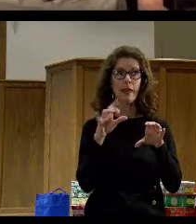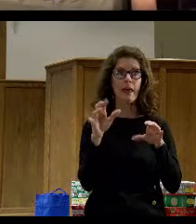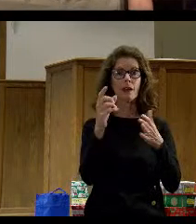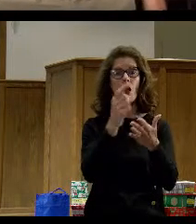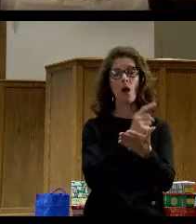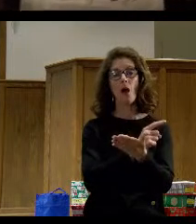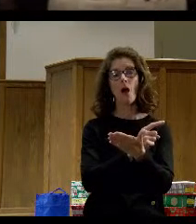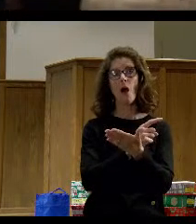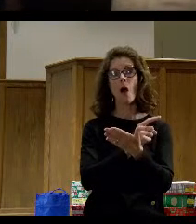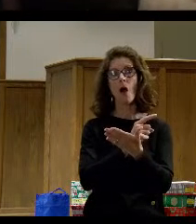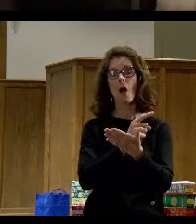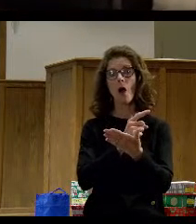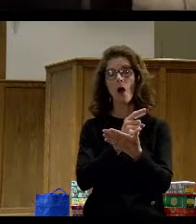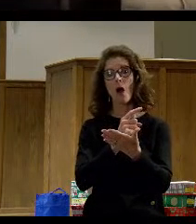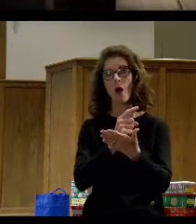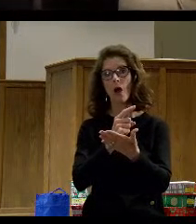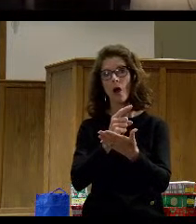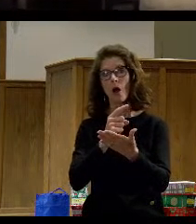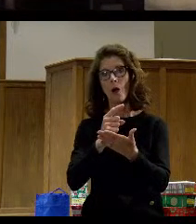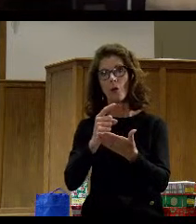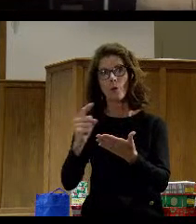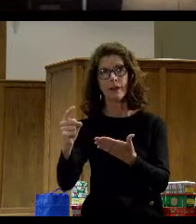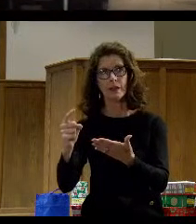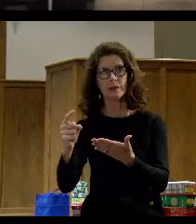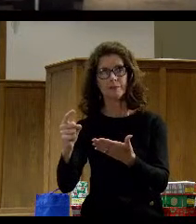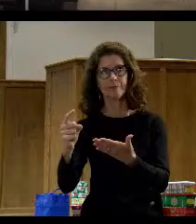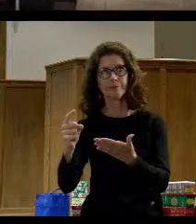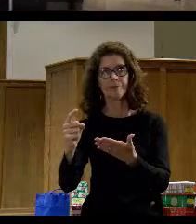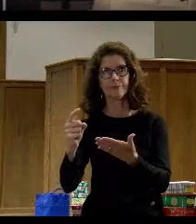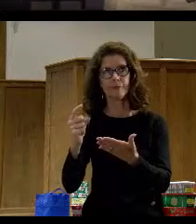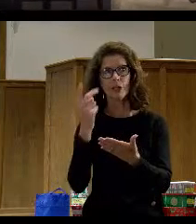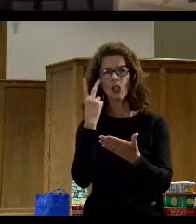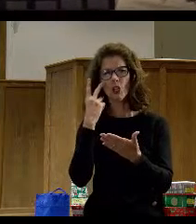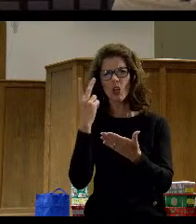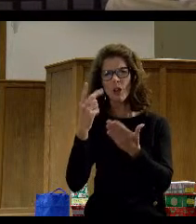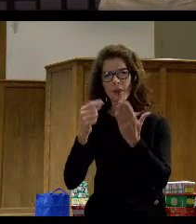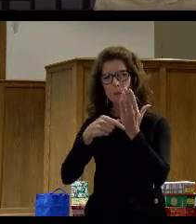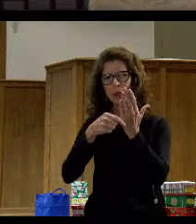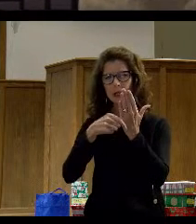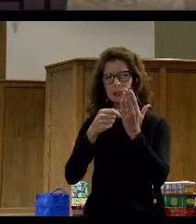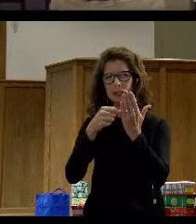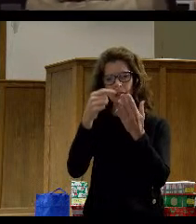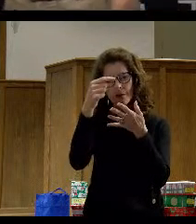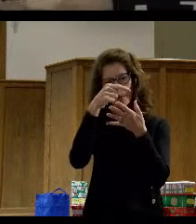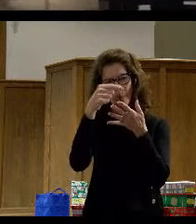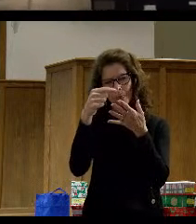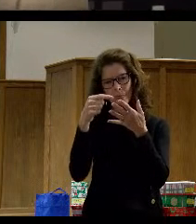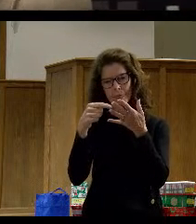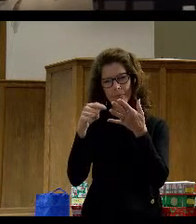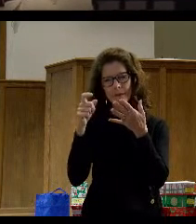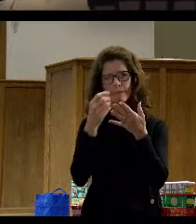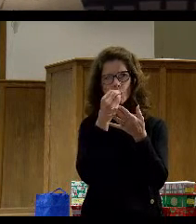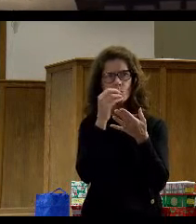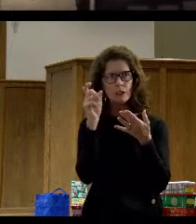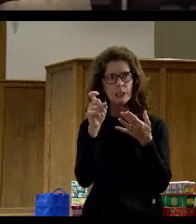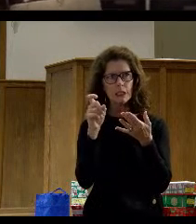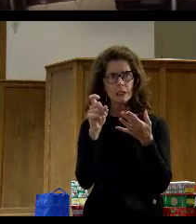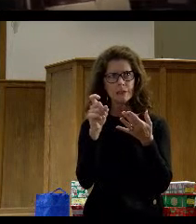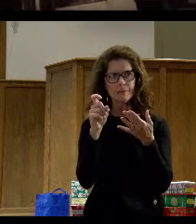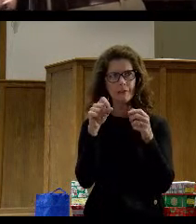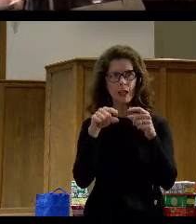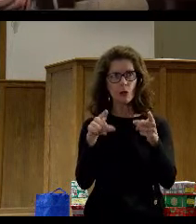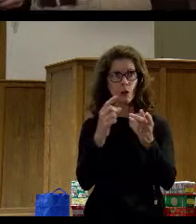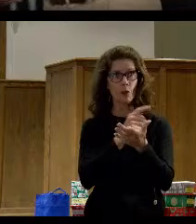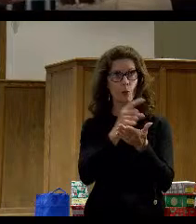the app or in the bulletin and see all of the list of needed items, you can do that. And all through this week, during working hours, you can bring